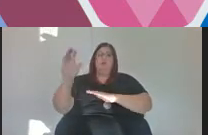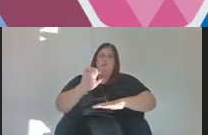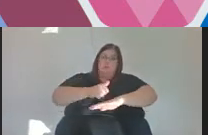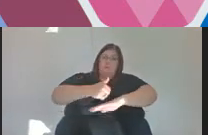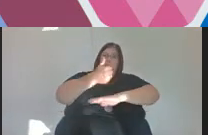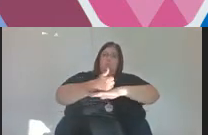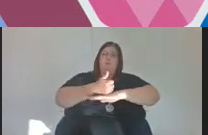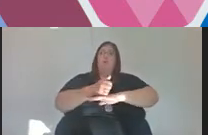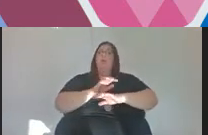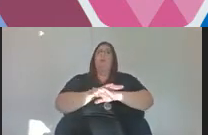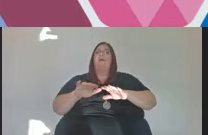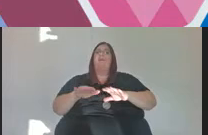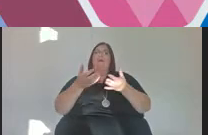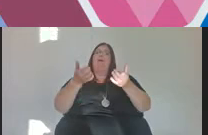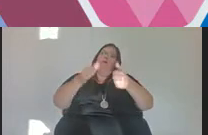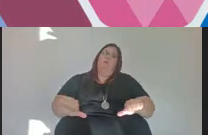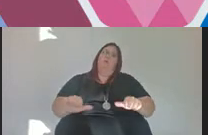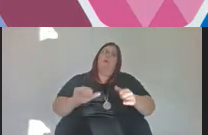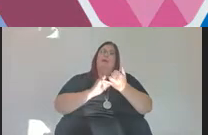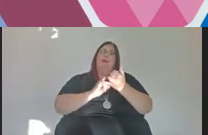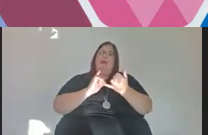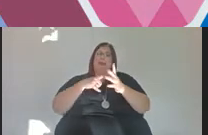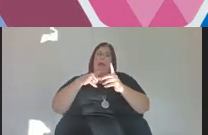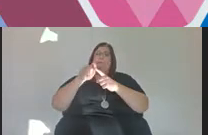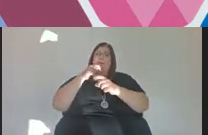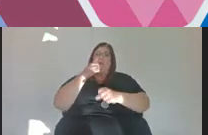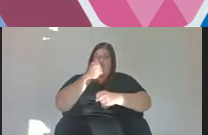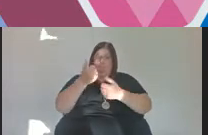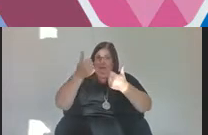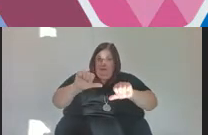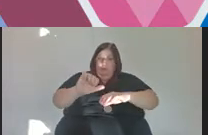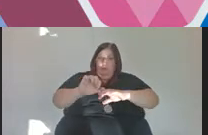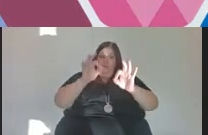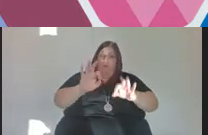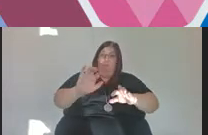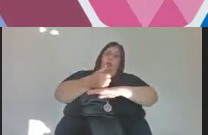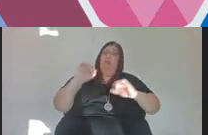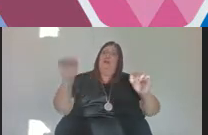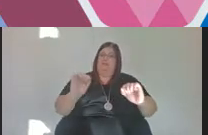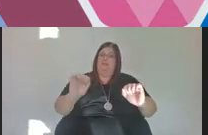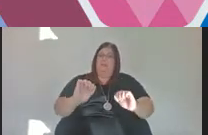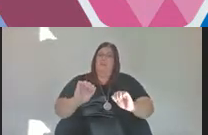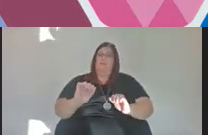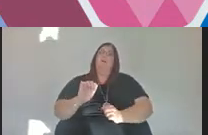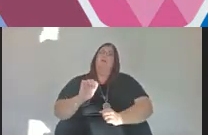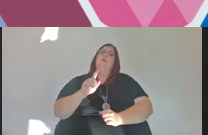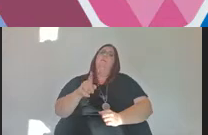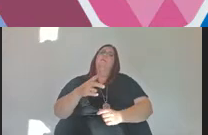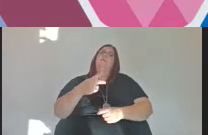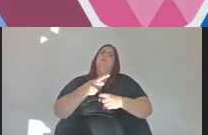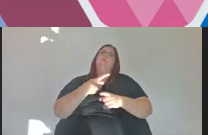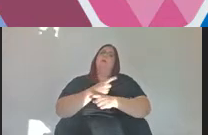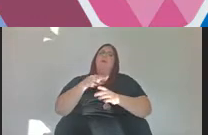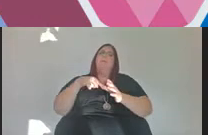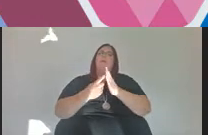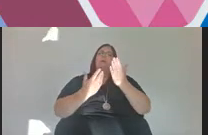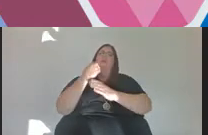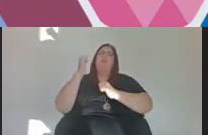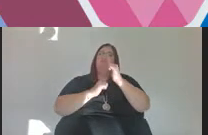the SSAPG, but we will now take that opportunity to communicate with partners. In relation to the new